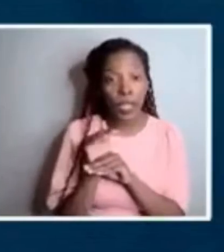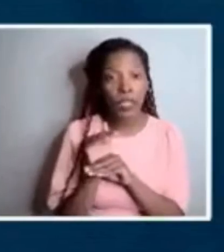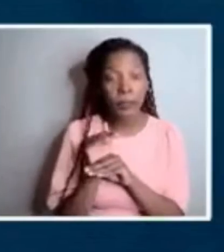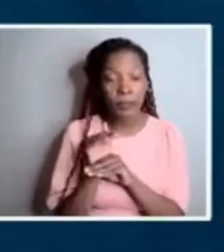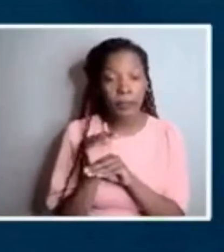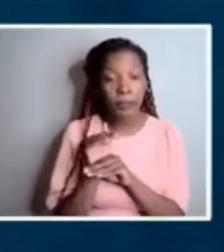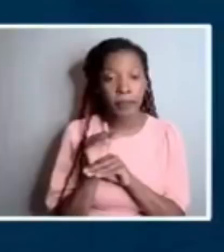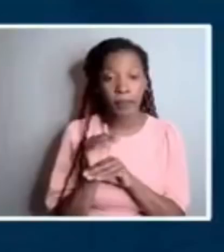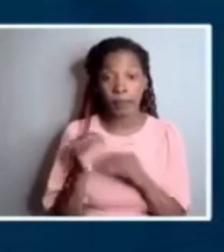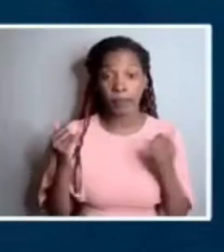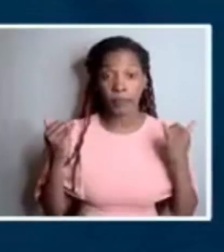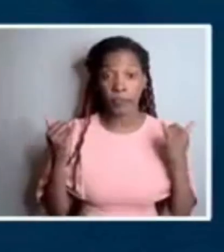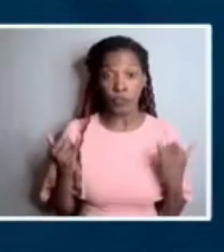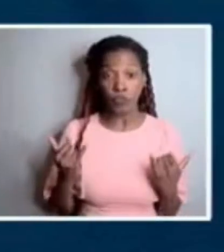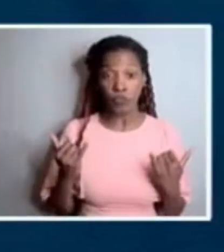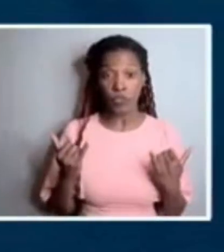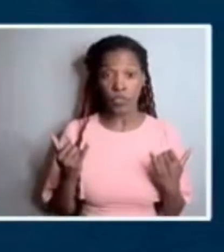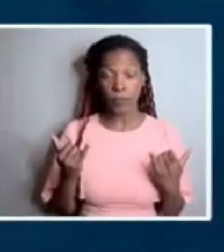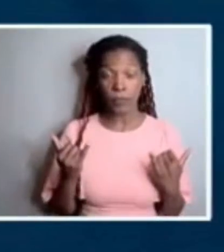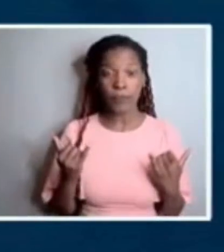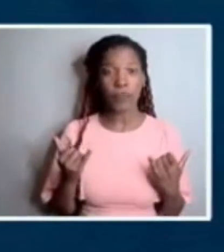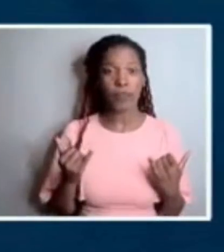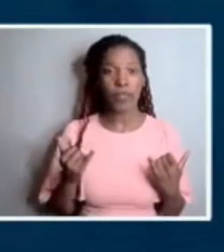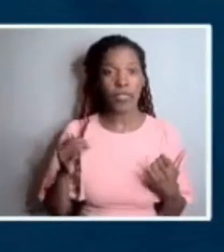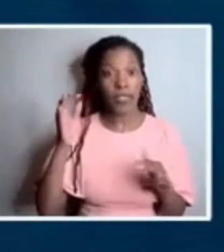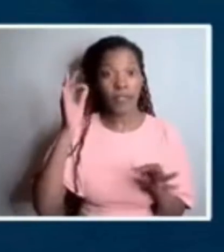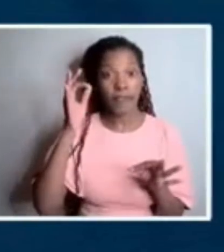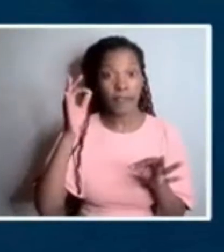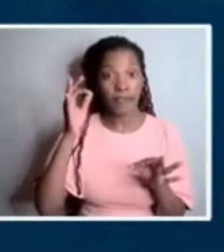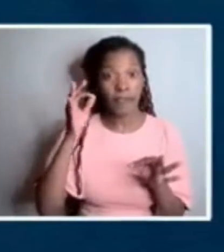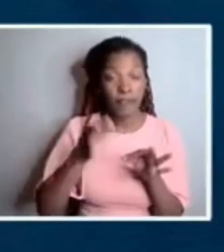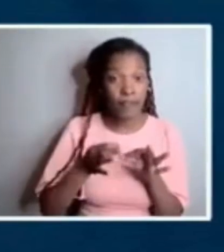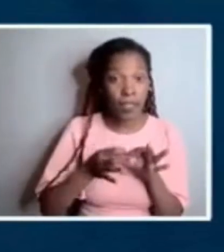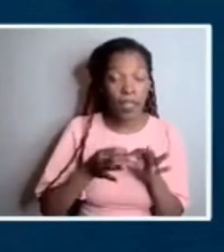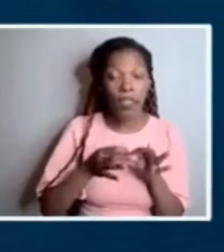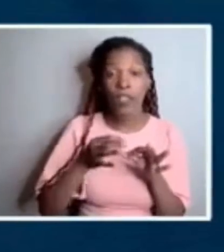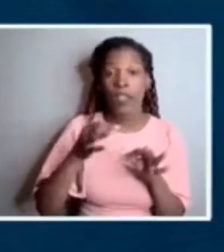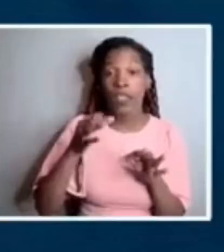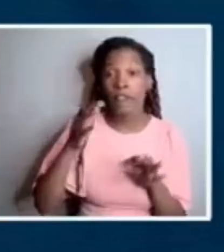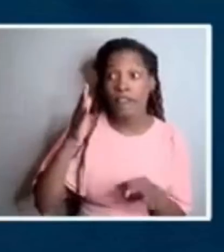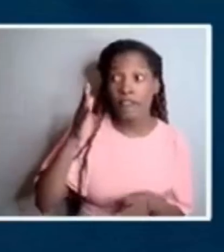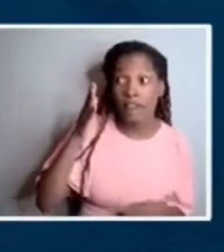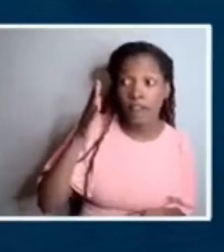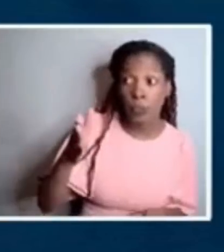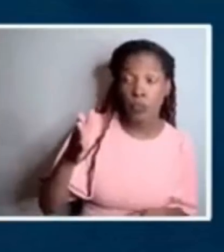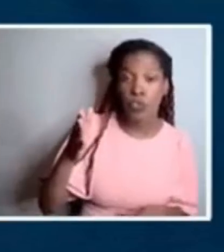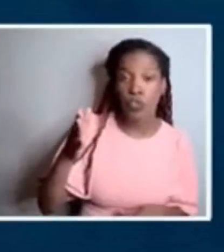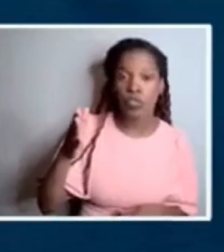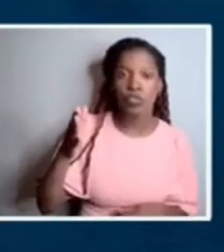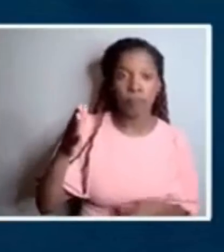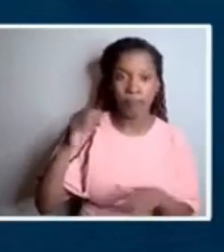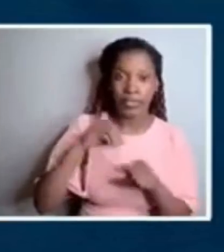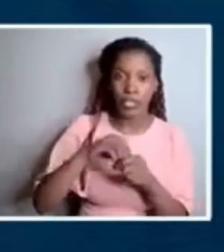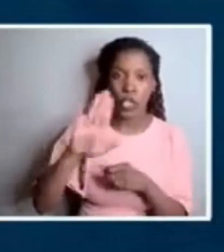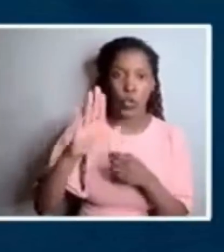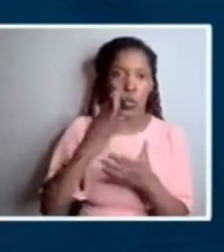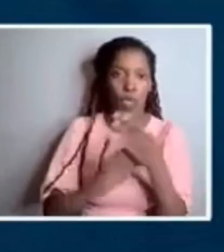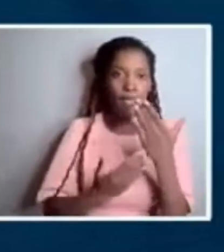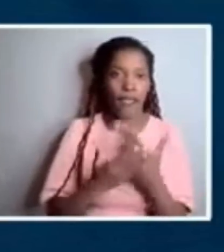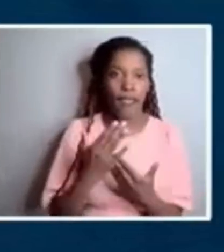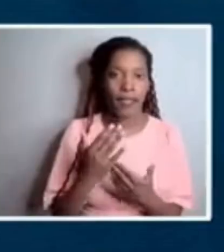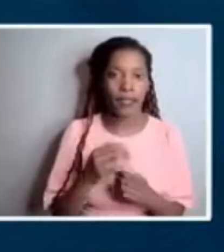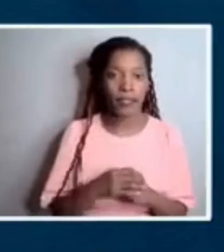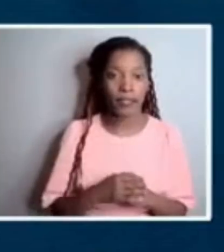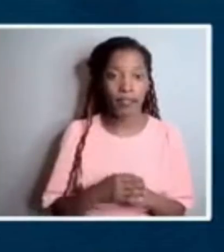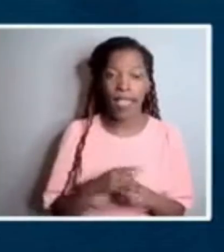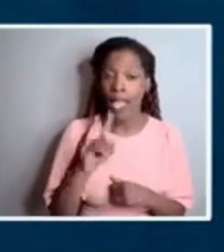because right now, the fate of climate action is in our hands. And I cannot overstate this